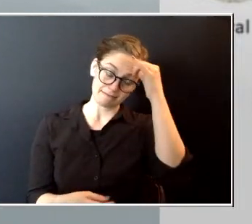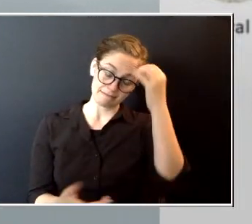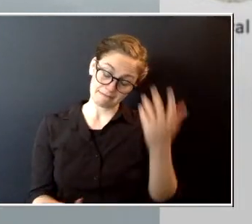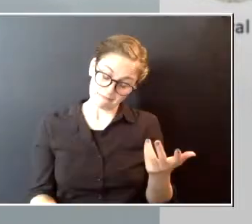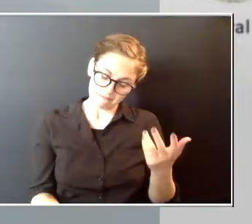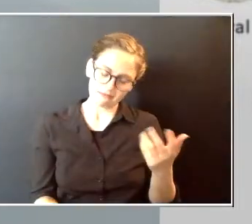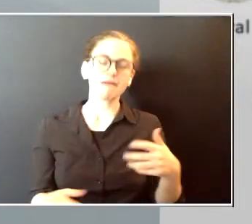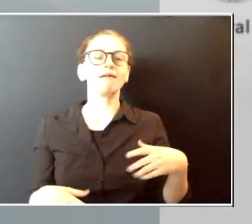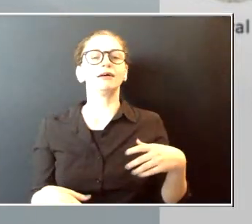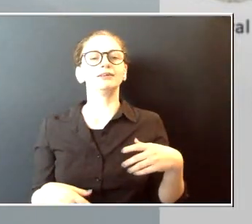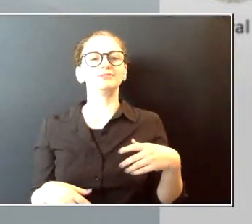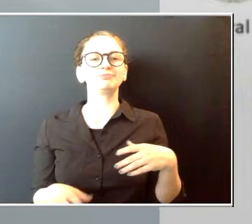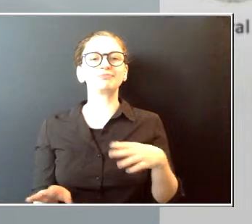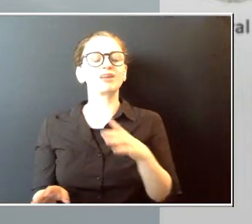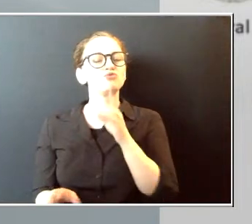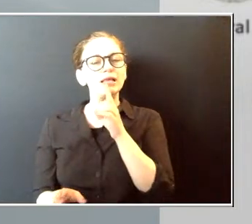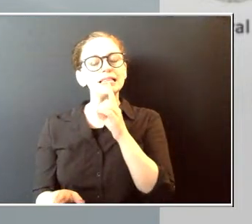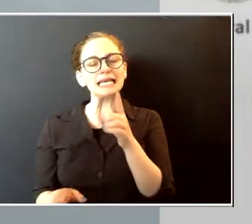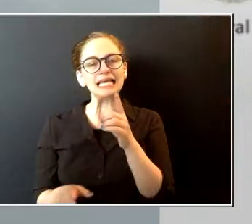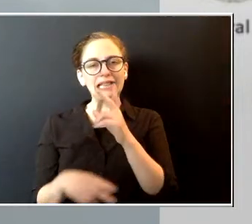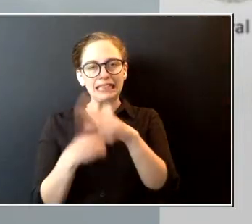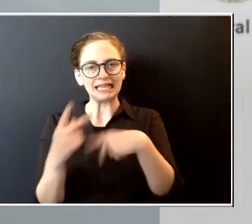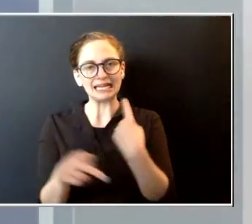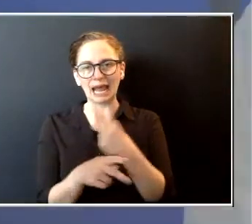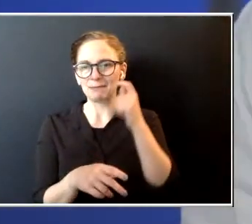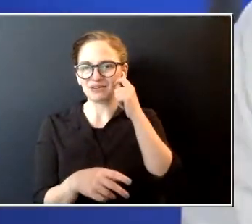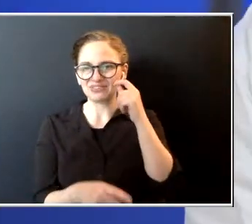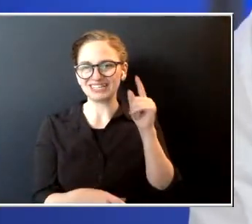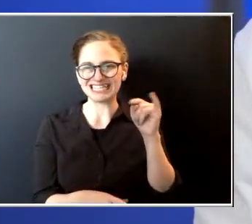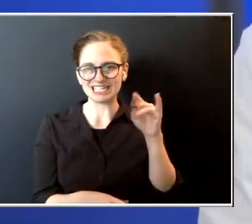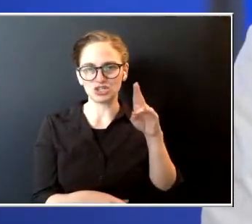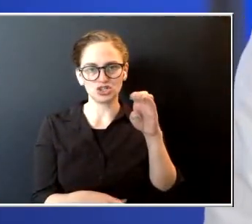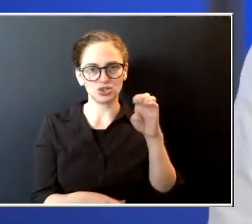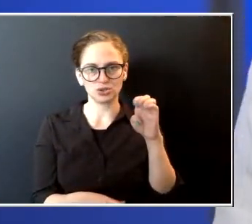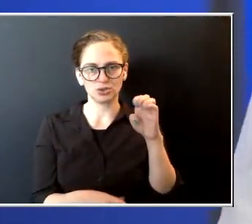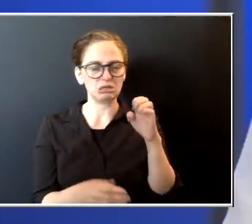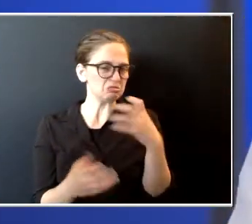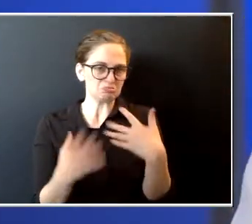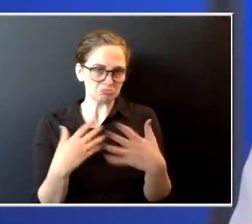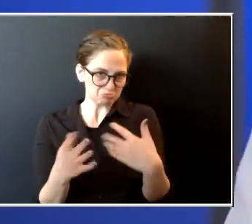the type of tissue. The tissue really in our minds are equal. It's really the design of those valves.